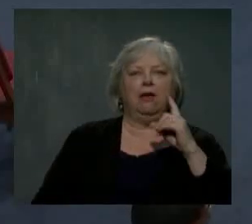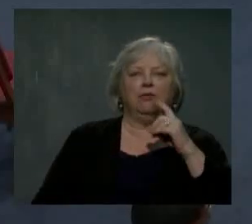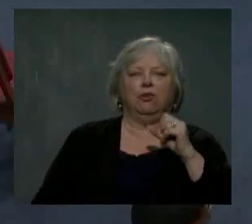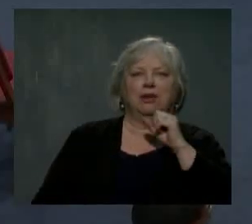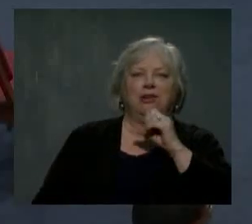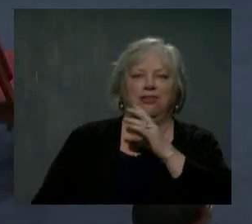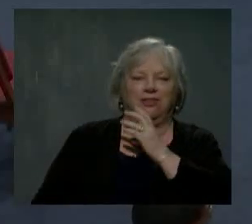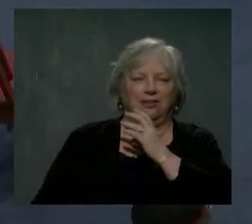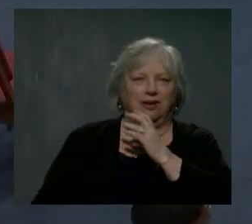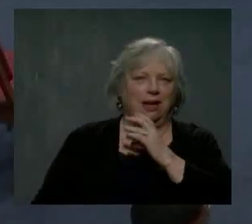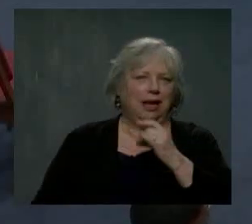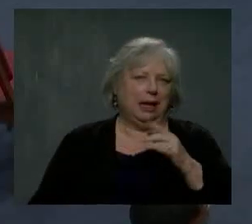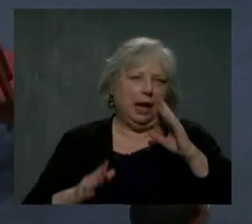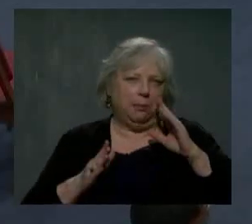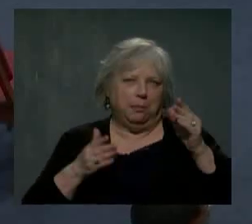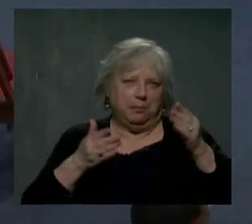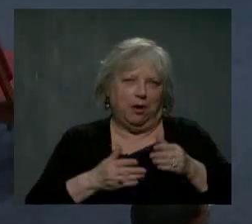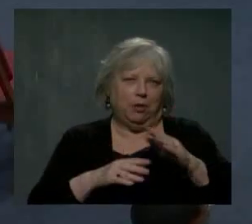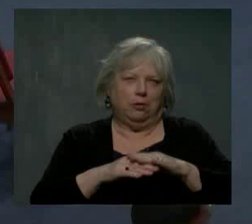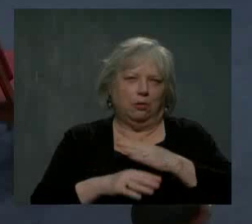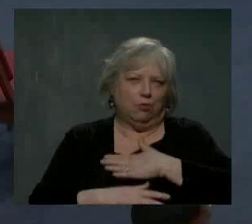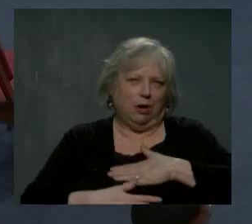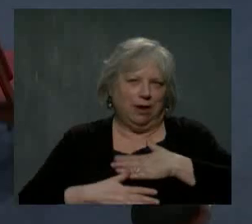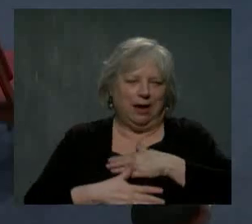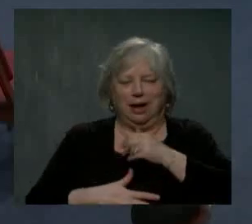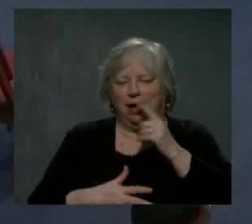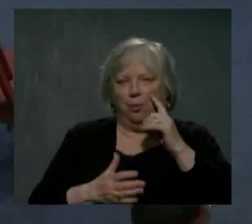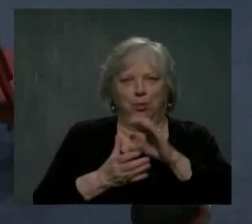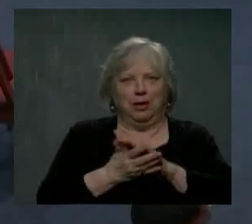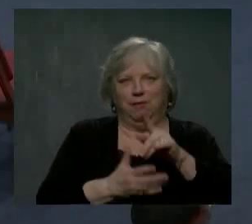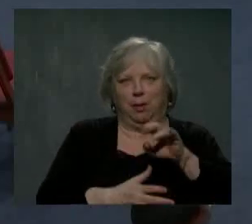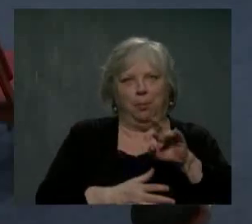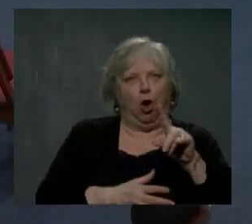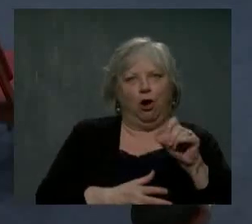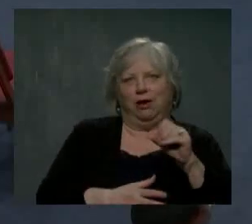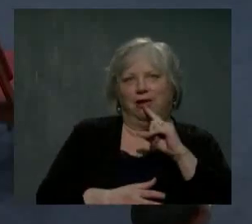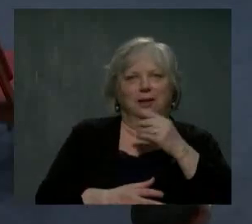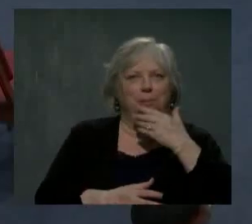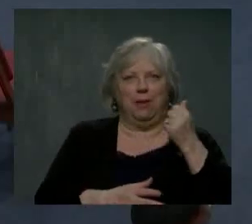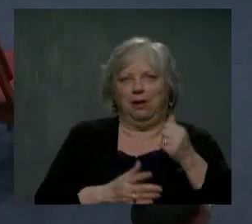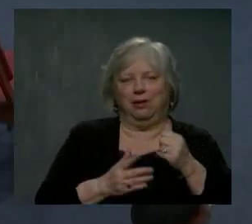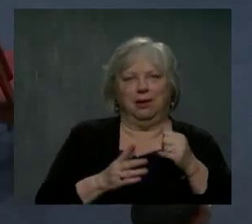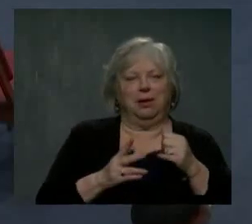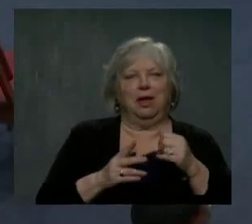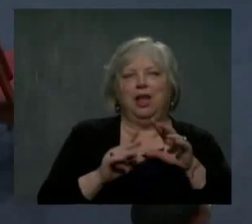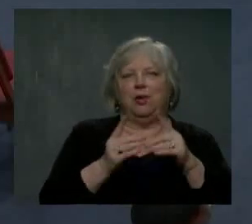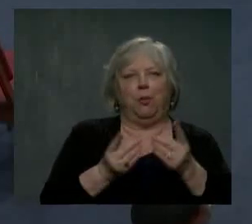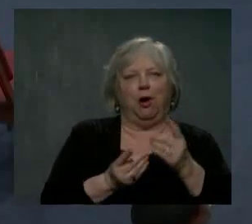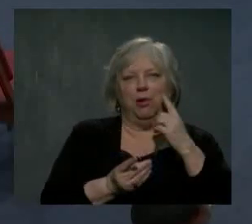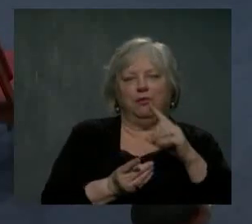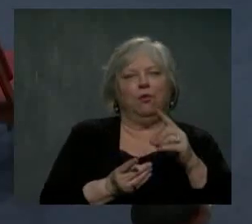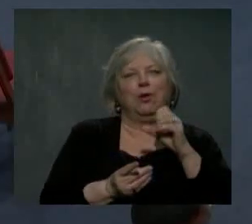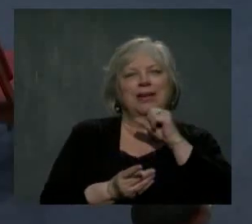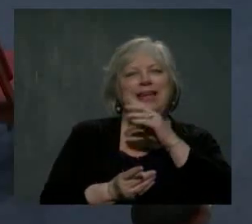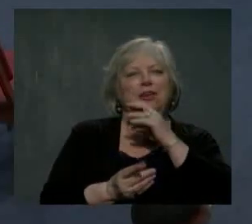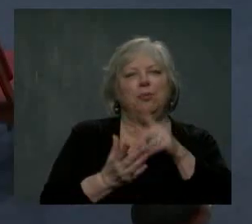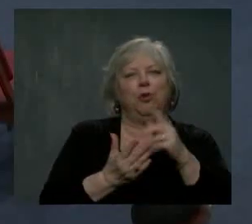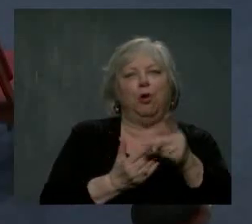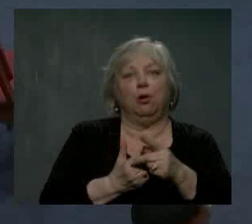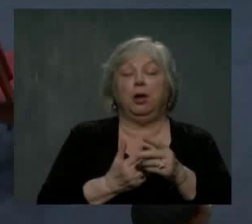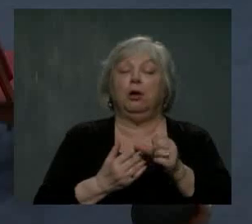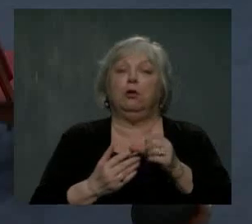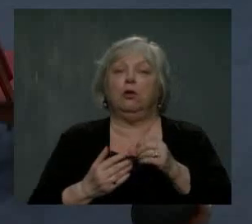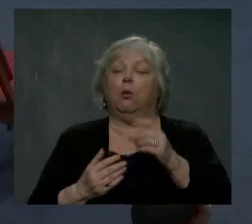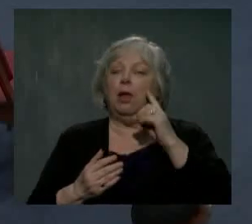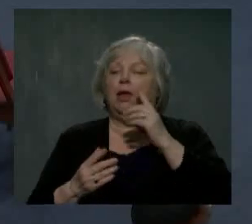Now, due to its focus on recreation, I do not believe that Parks is the best department for senior programming. Therefore, I propose that this group be